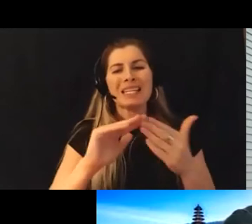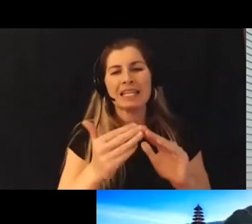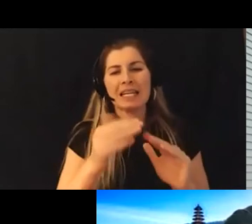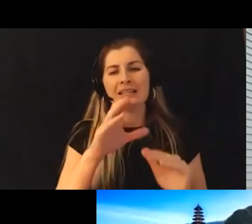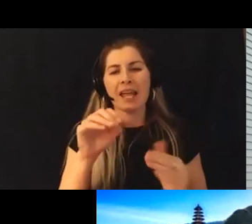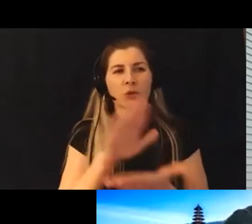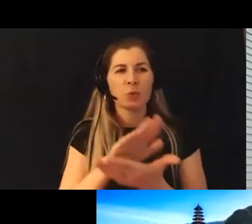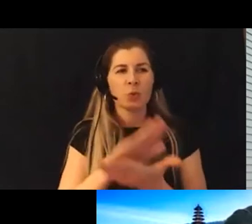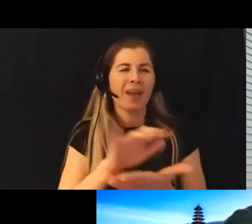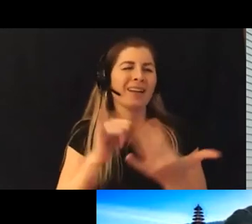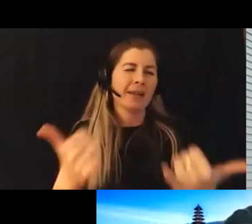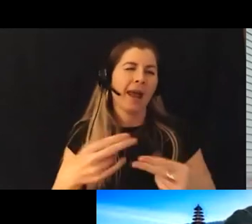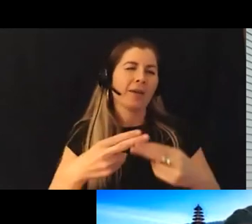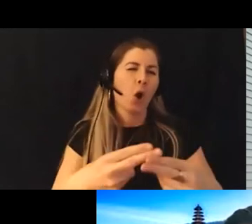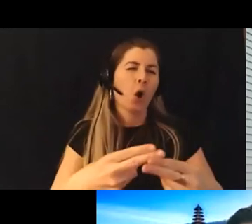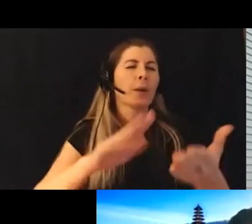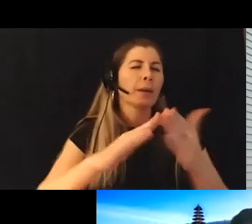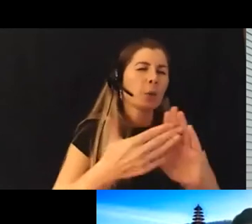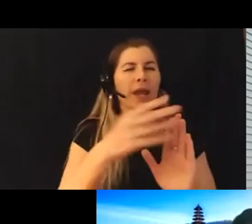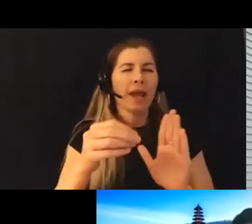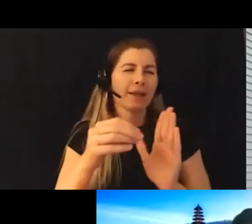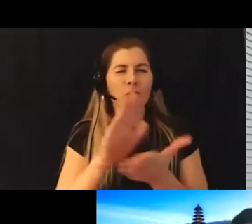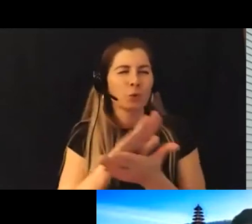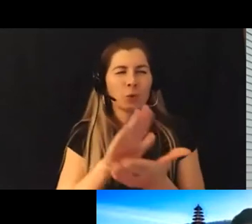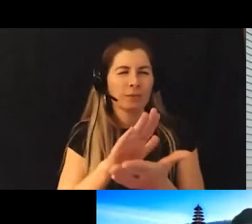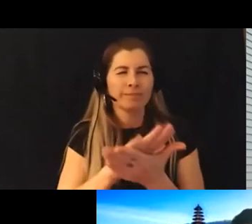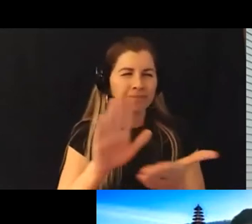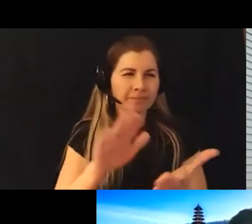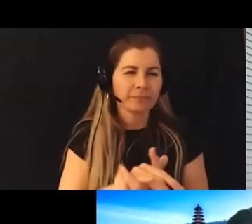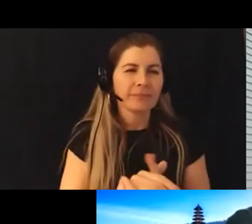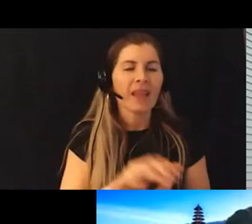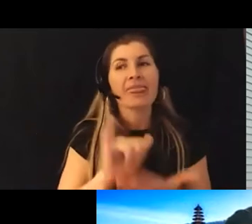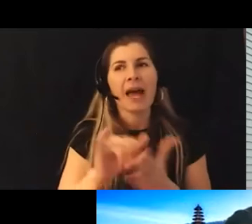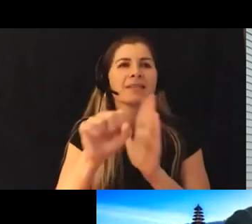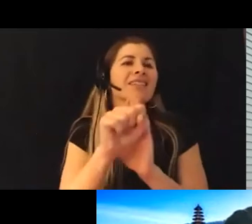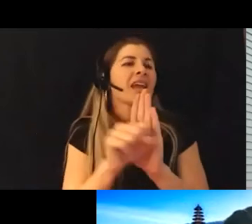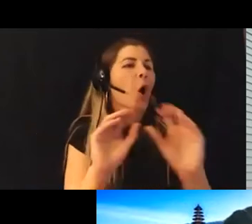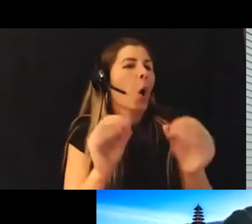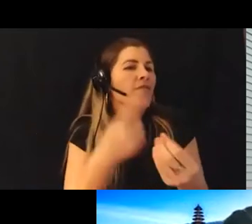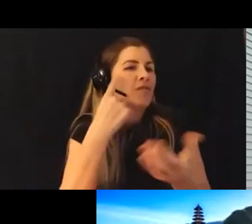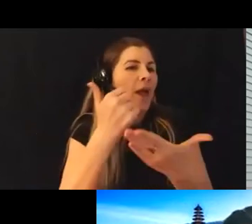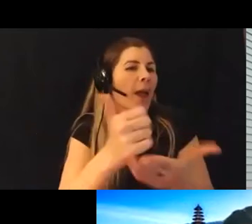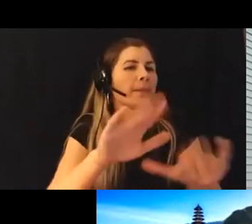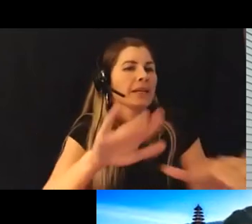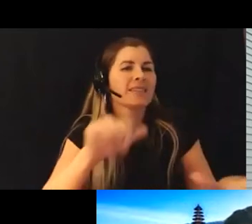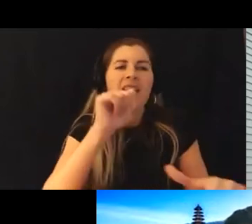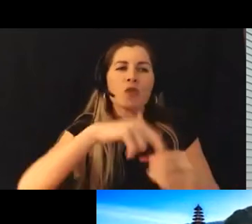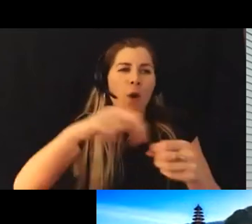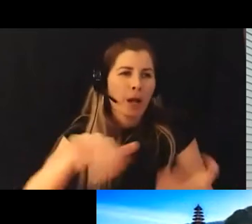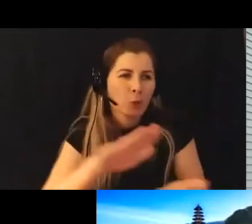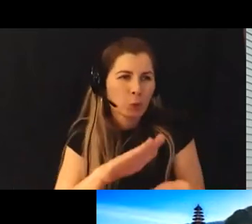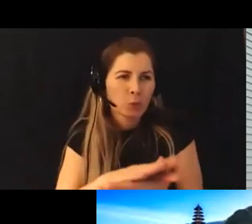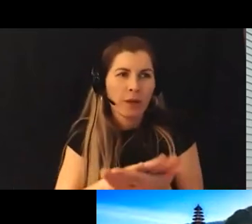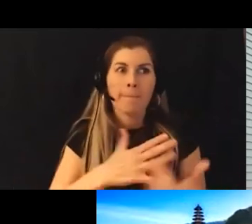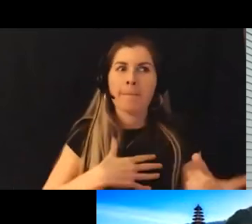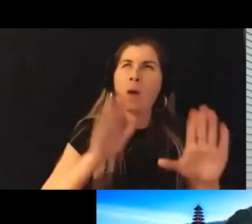now called Communities and Schools. It's the state office of a national dropout prevention program. had this amazing boss, and she